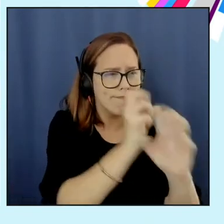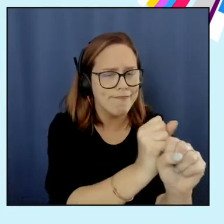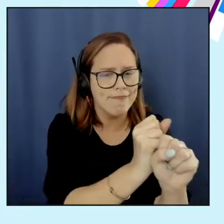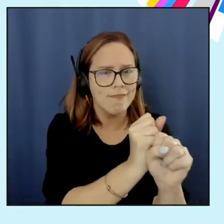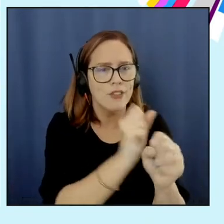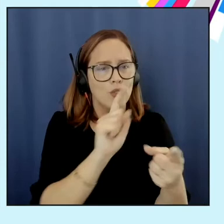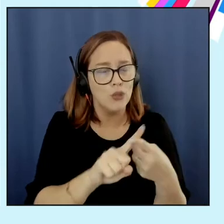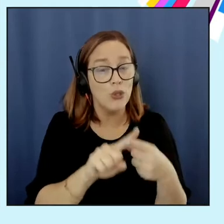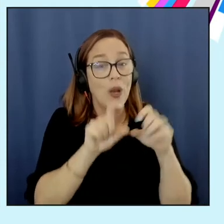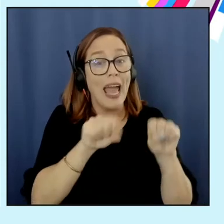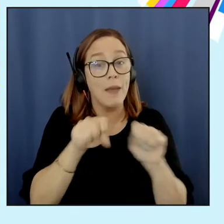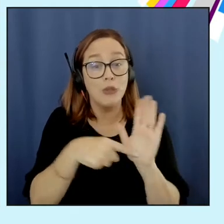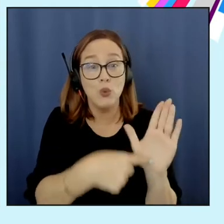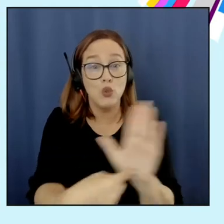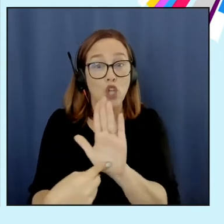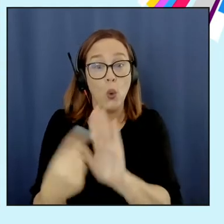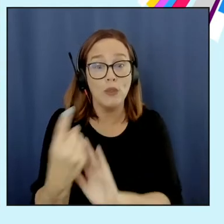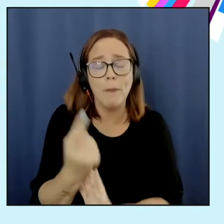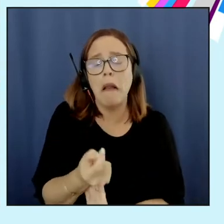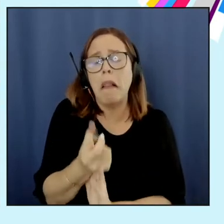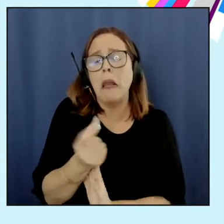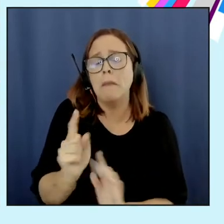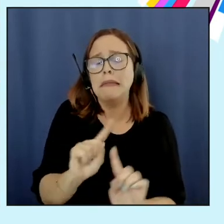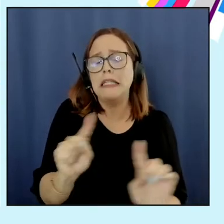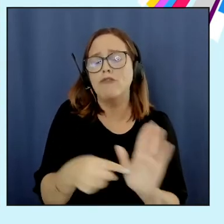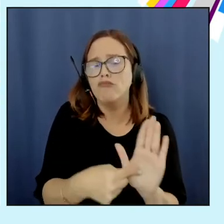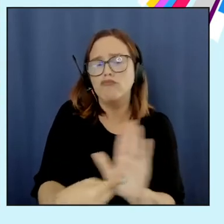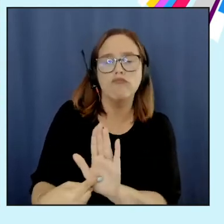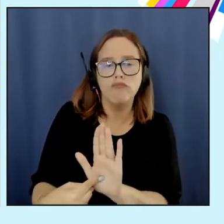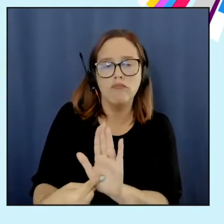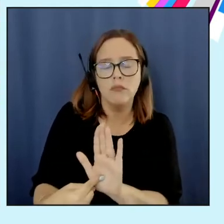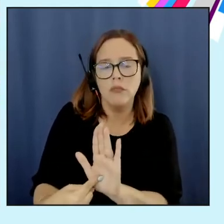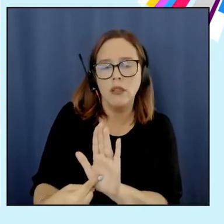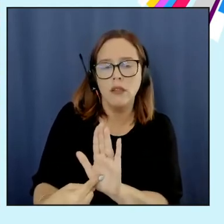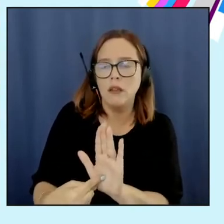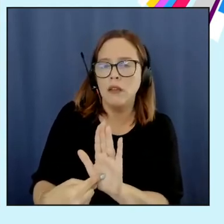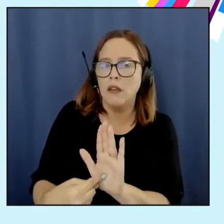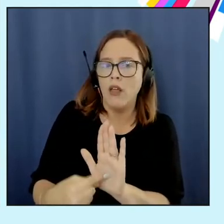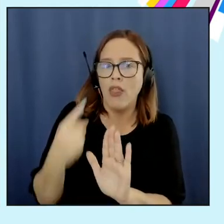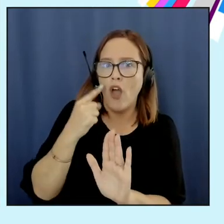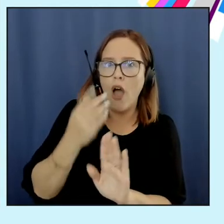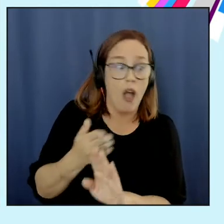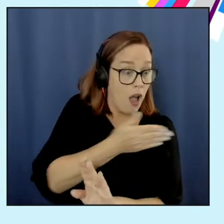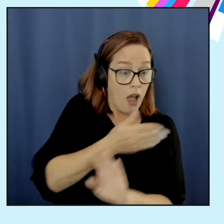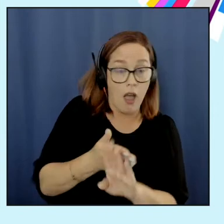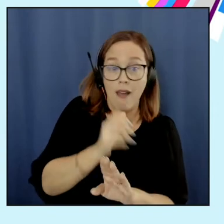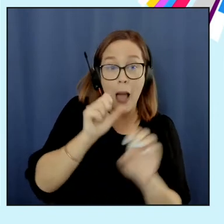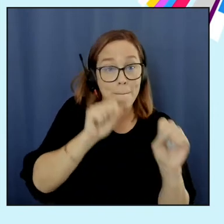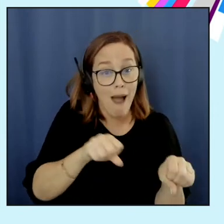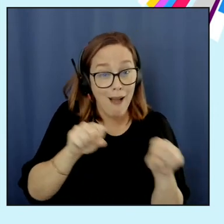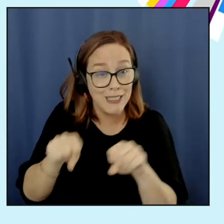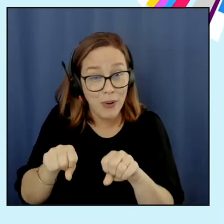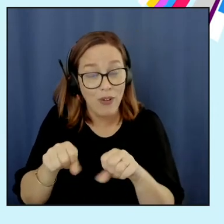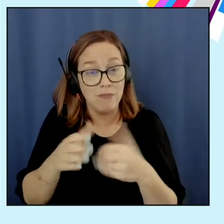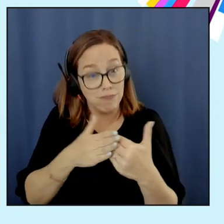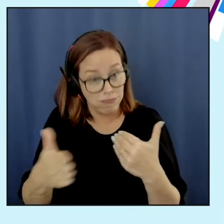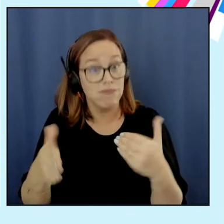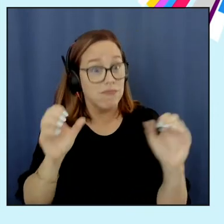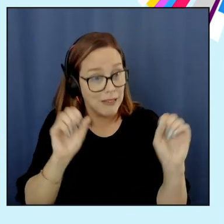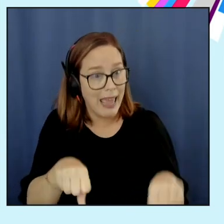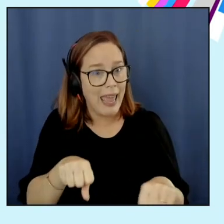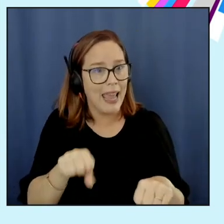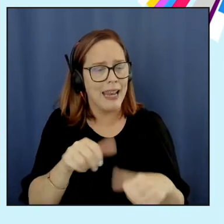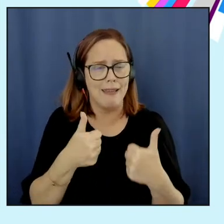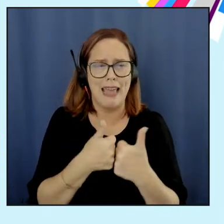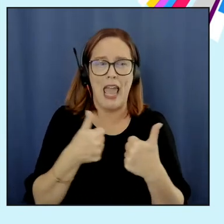to show somebody a little bit different, show somebody that people weren't possible before. And games have always been able to be sort of on the cutting edge of that. And I'm